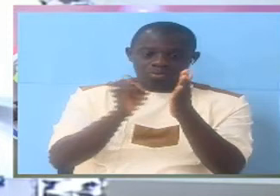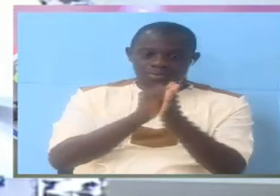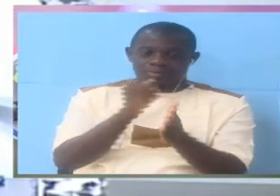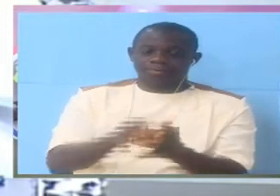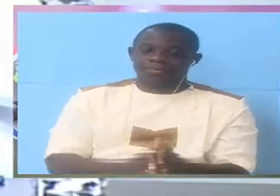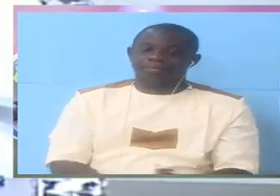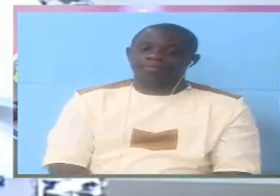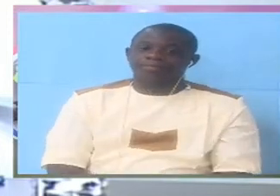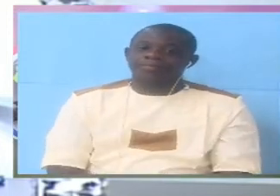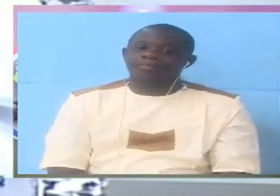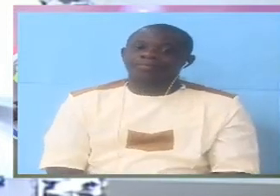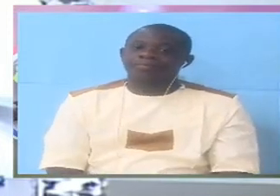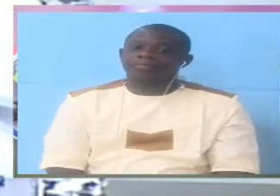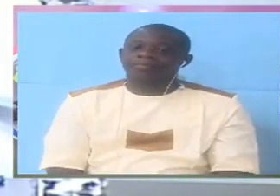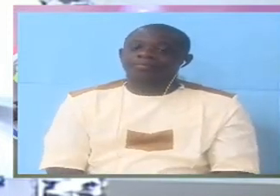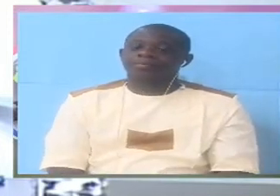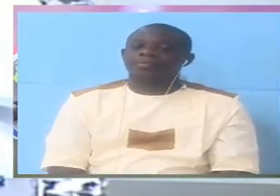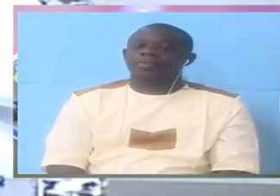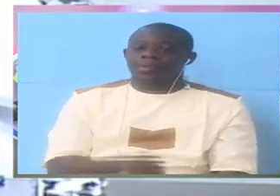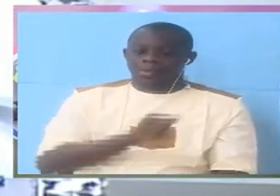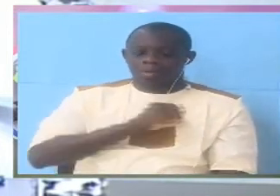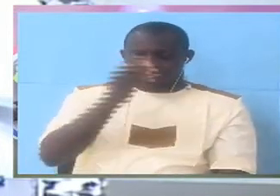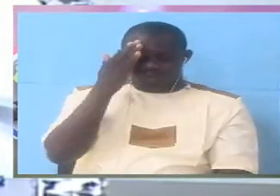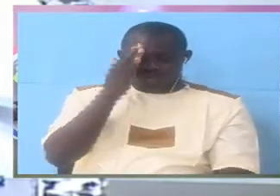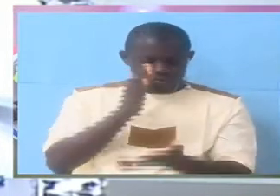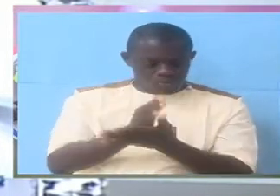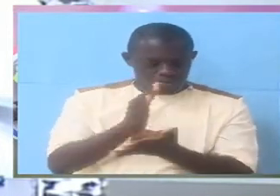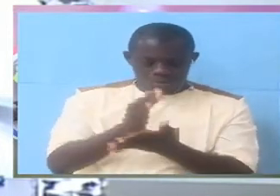knows we are very steady in our investigation. We are